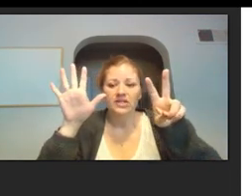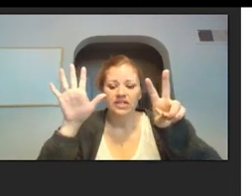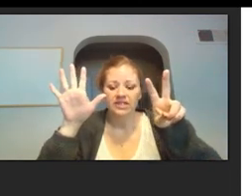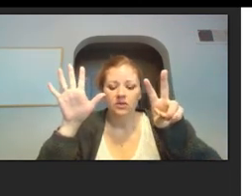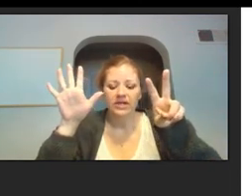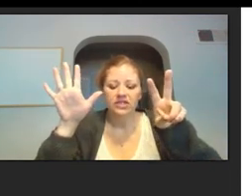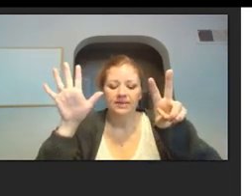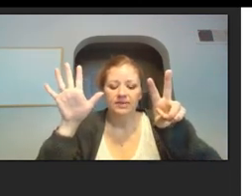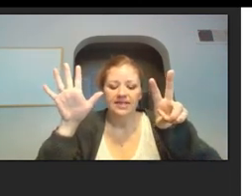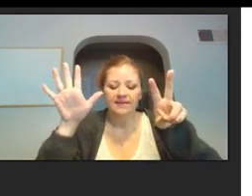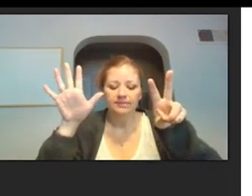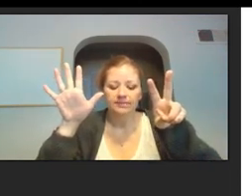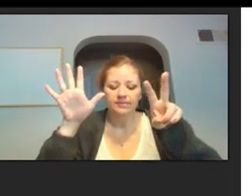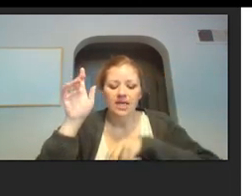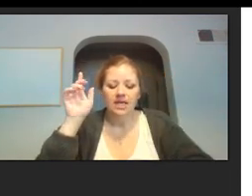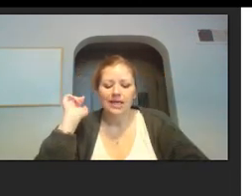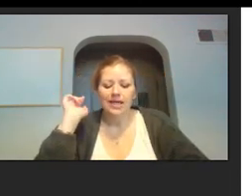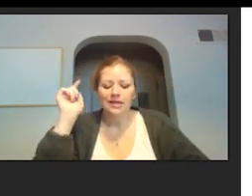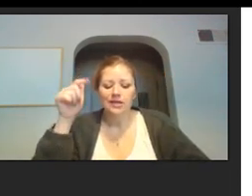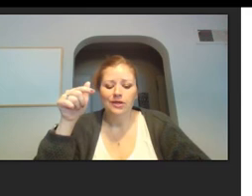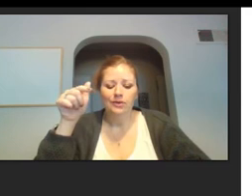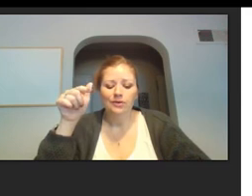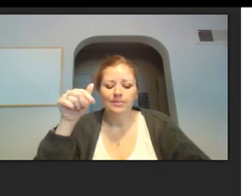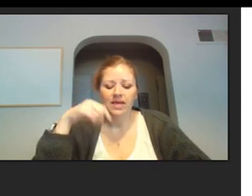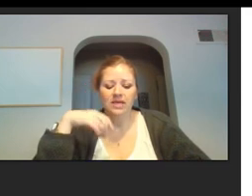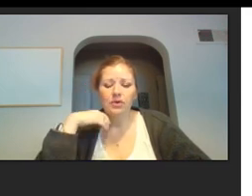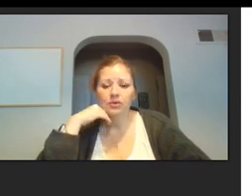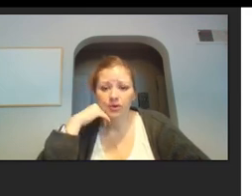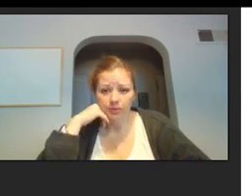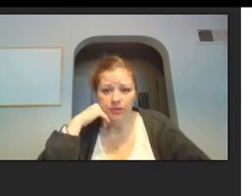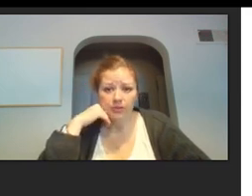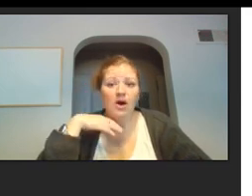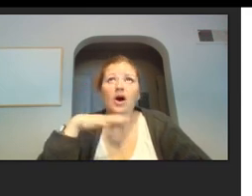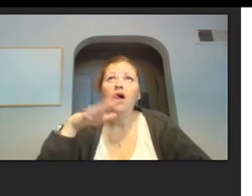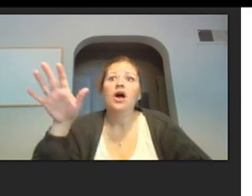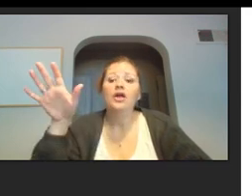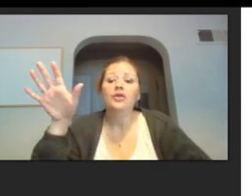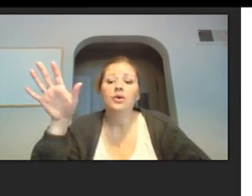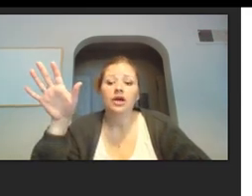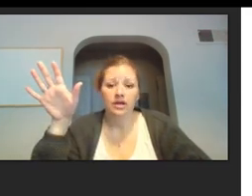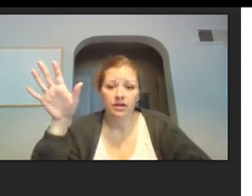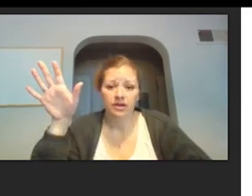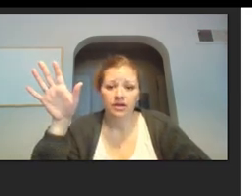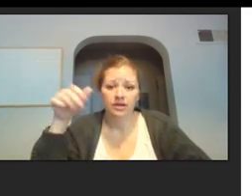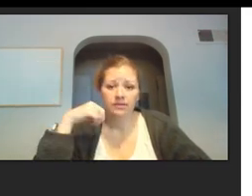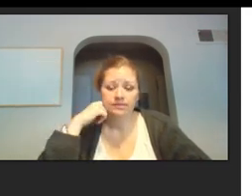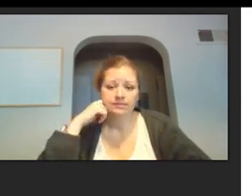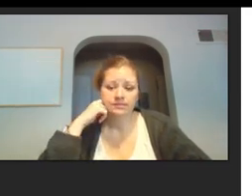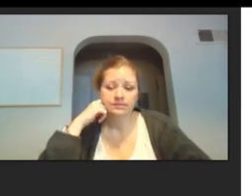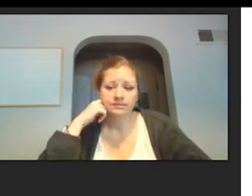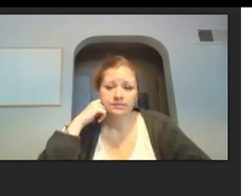they're questions. Question number 7. Can you make your group do all the work?